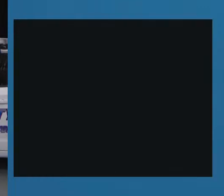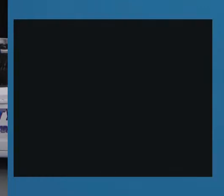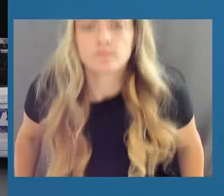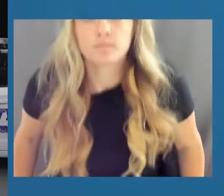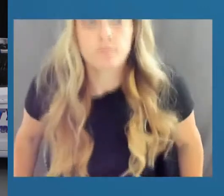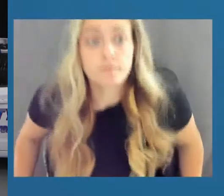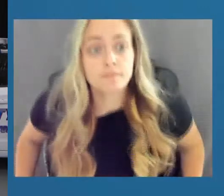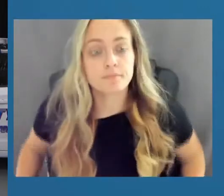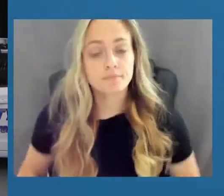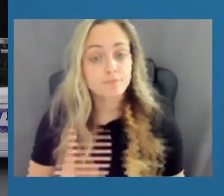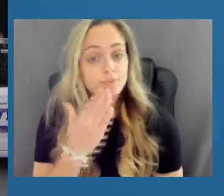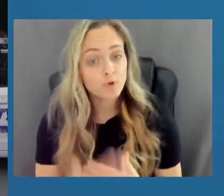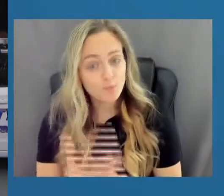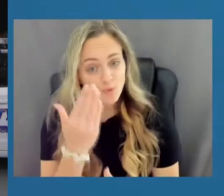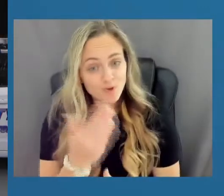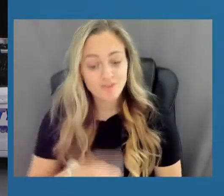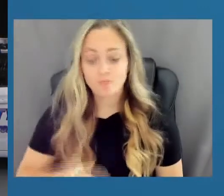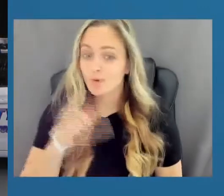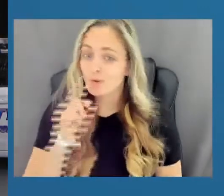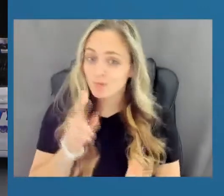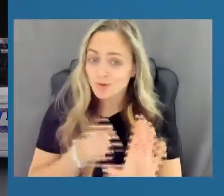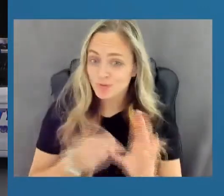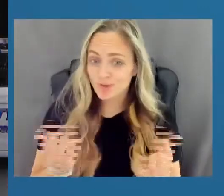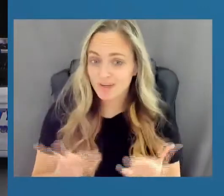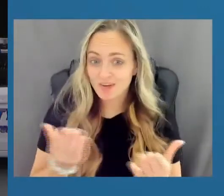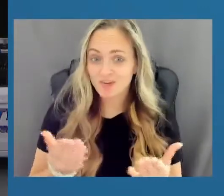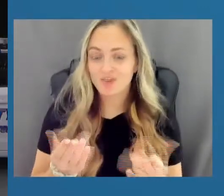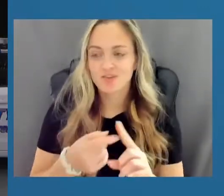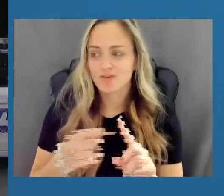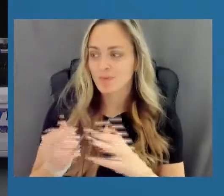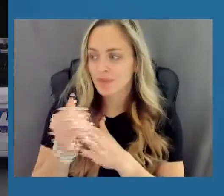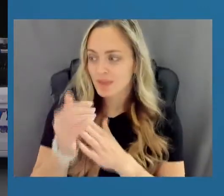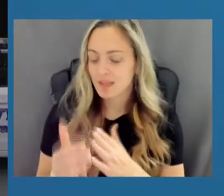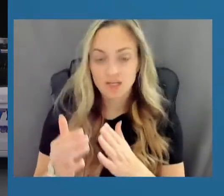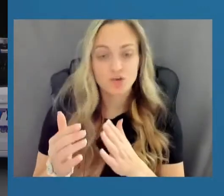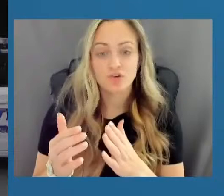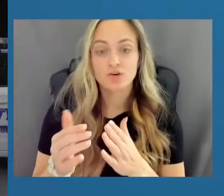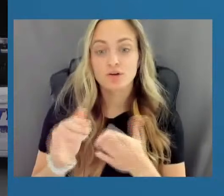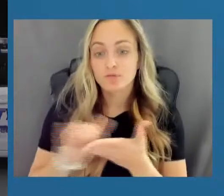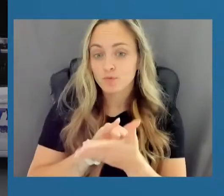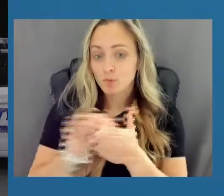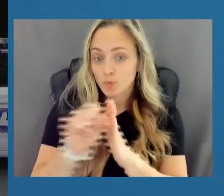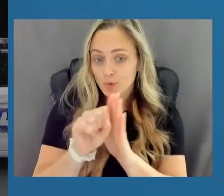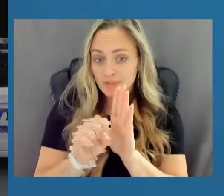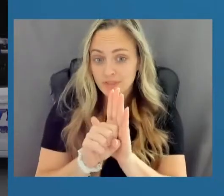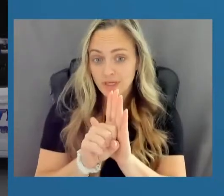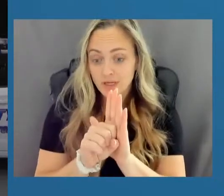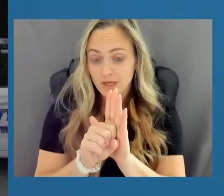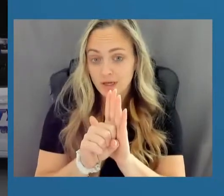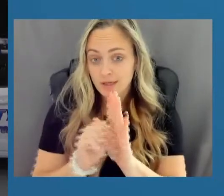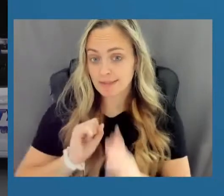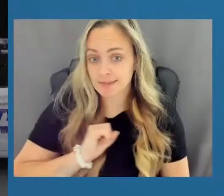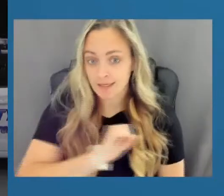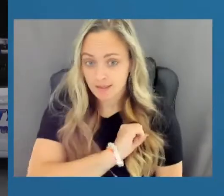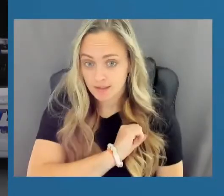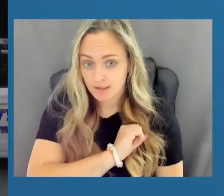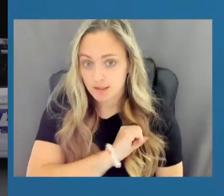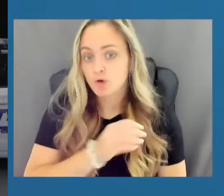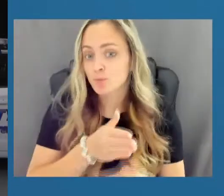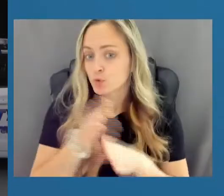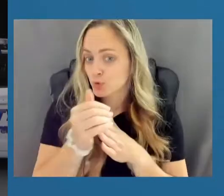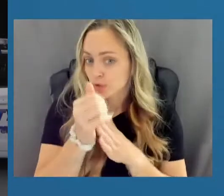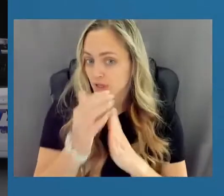Very proud to be joined here by the leader of the New York State Senate, our majority